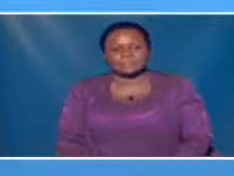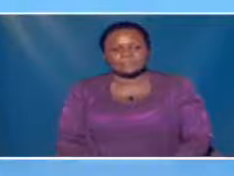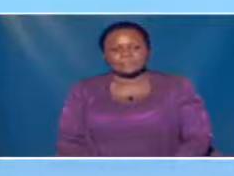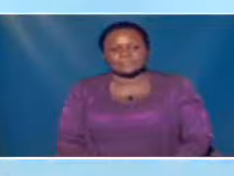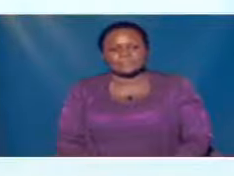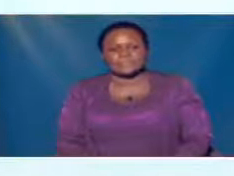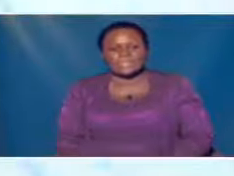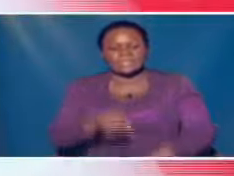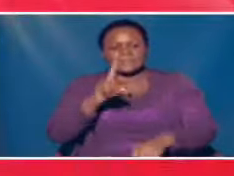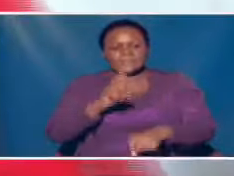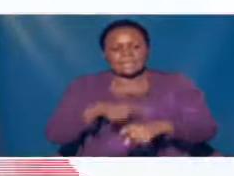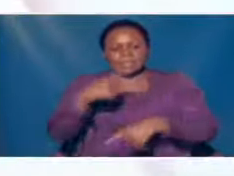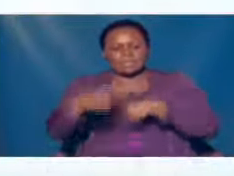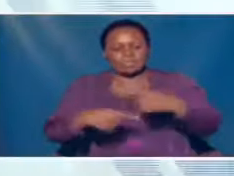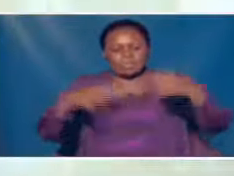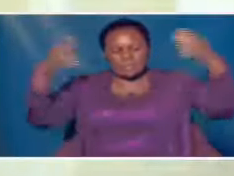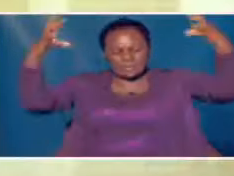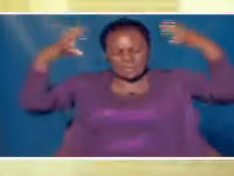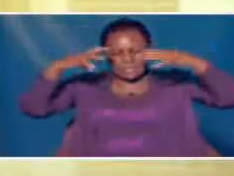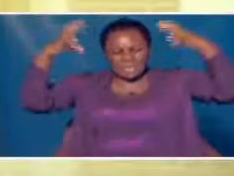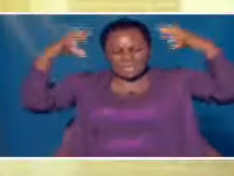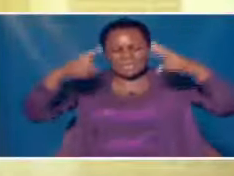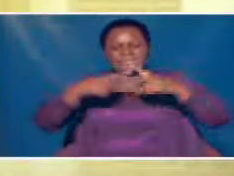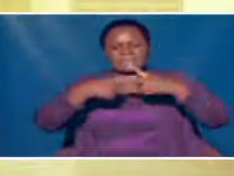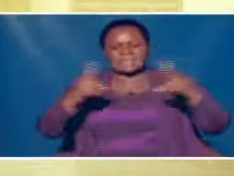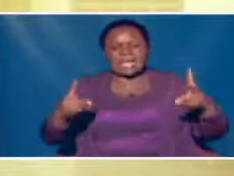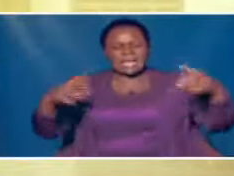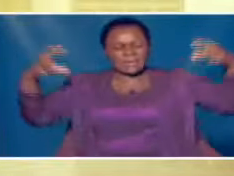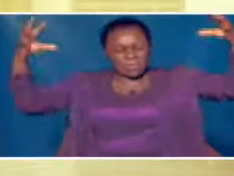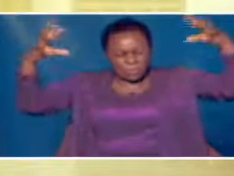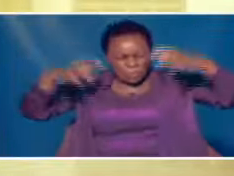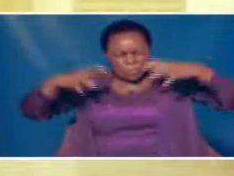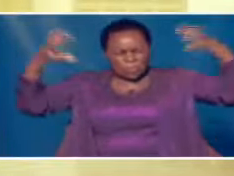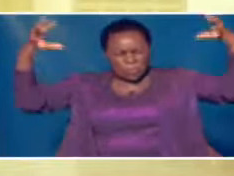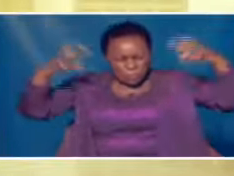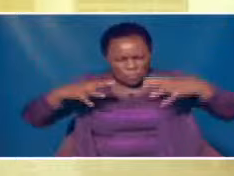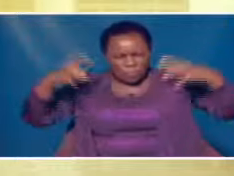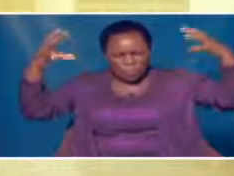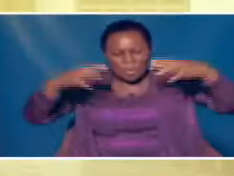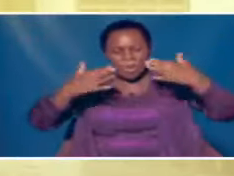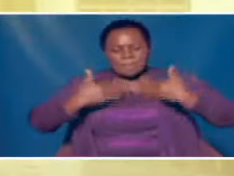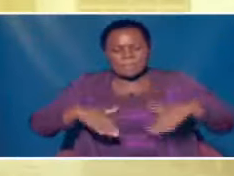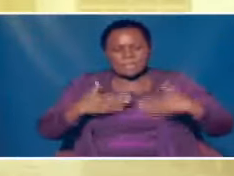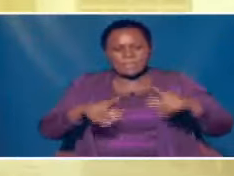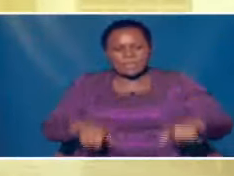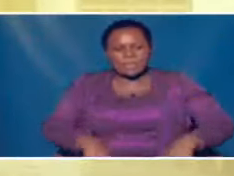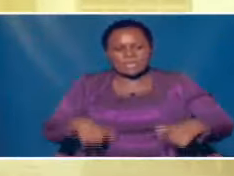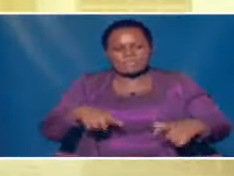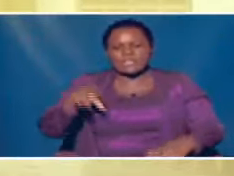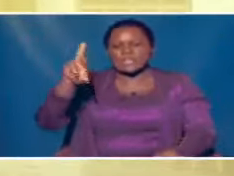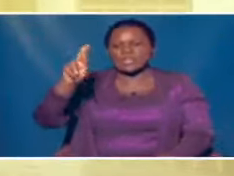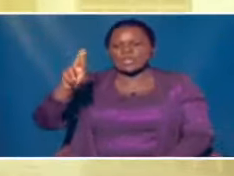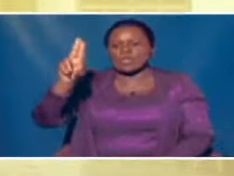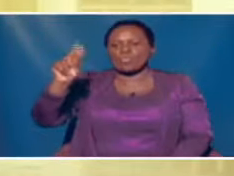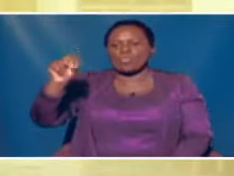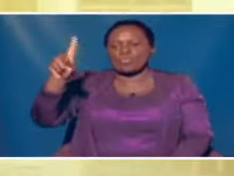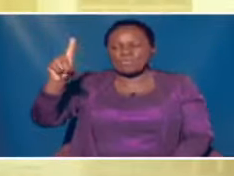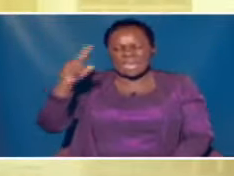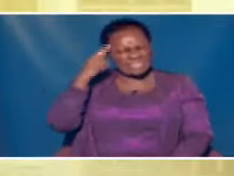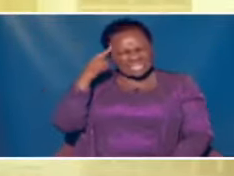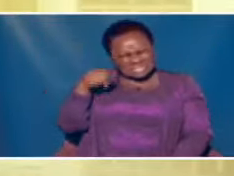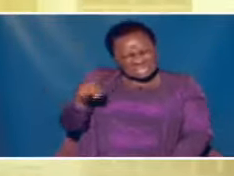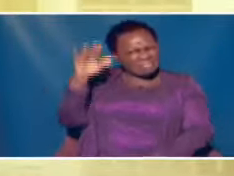Now, when the ongoing heavy rains began pounding the country, the residents of the prestigious Runda estate did not